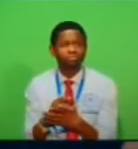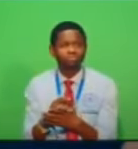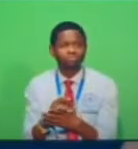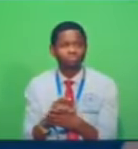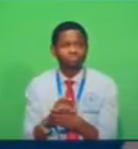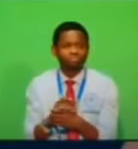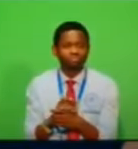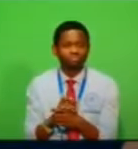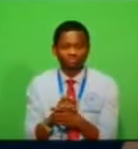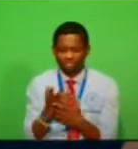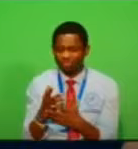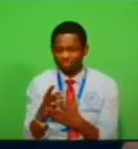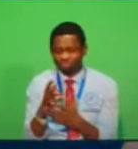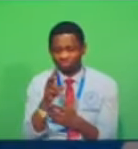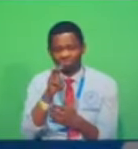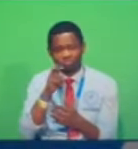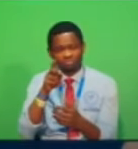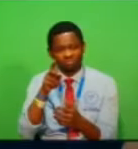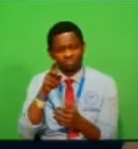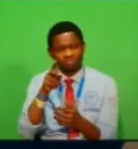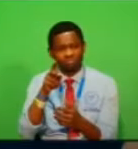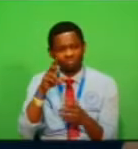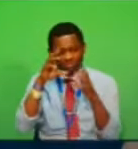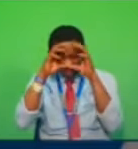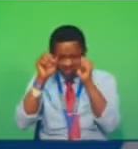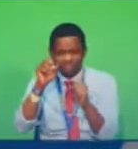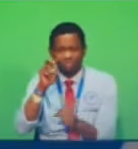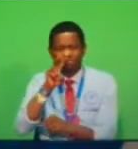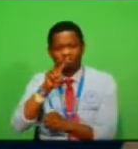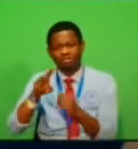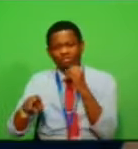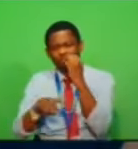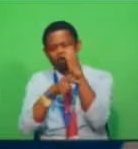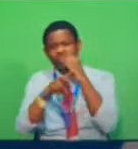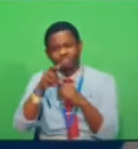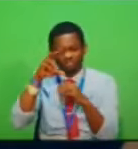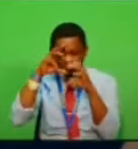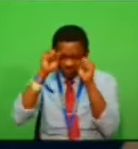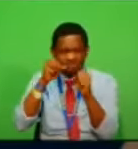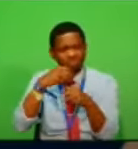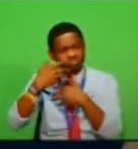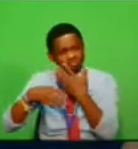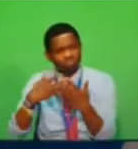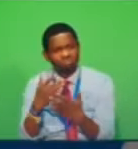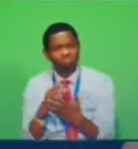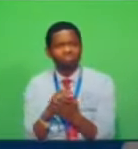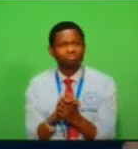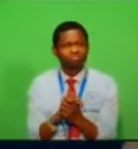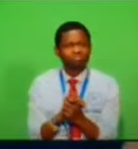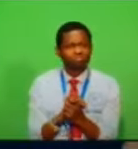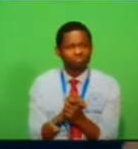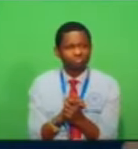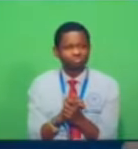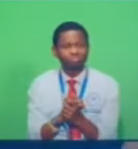vice presidents and presidents, and they took me in as their own son. They taught me how to navigate the halls of power, how to sit in a